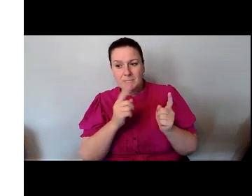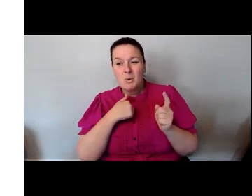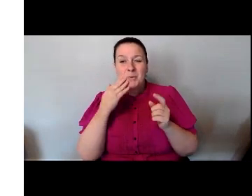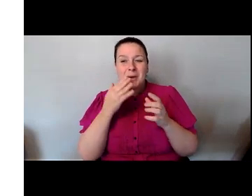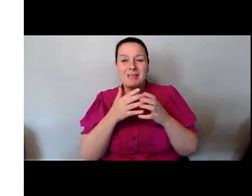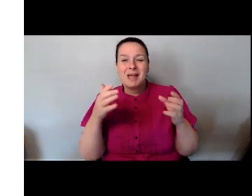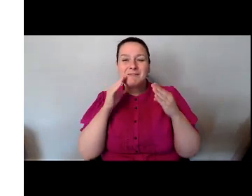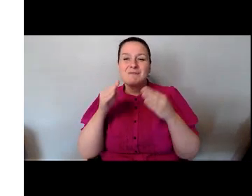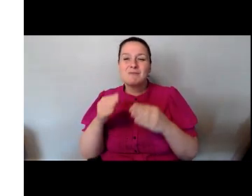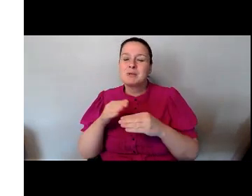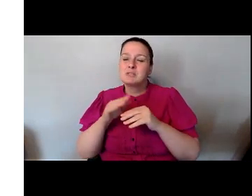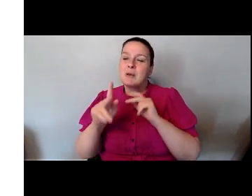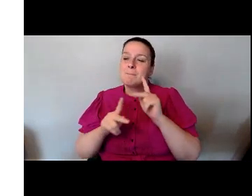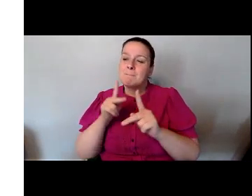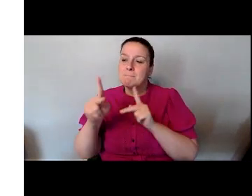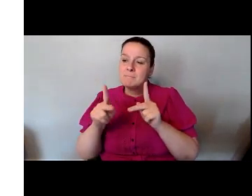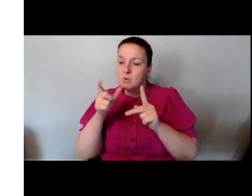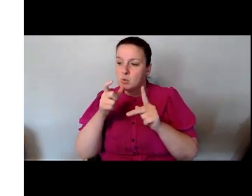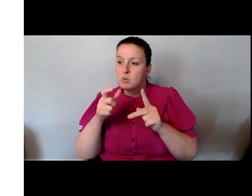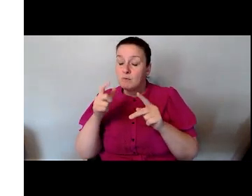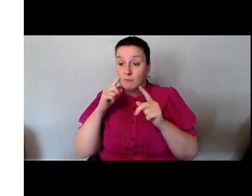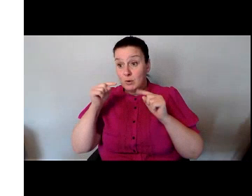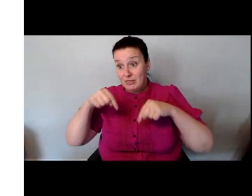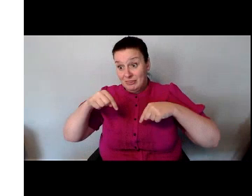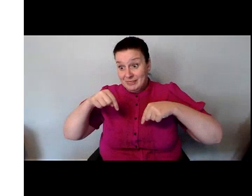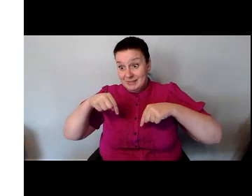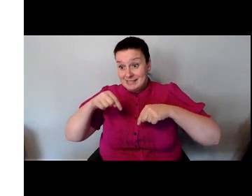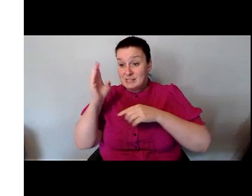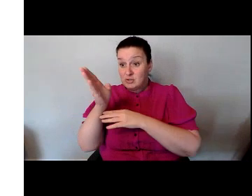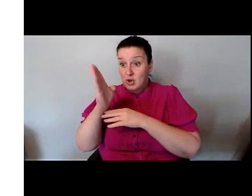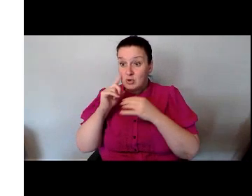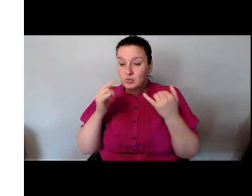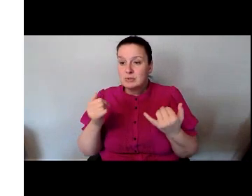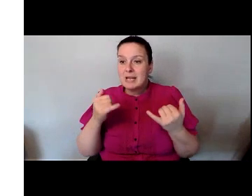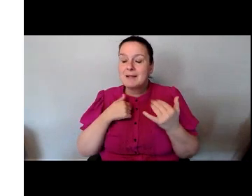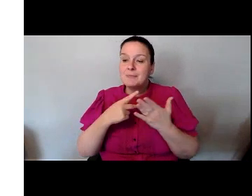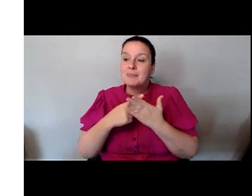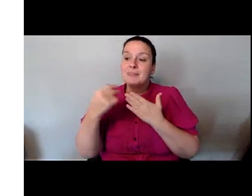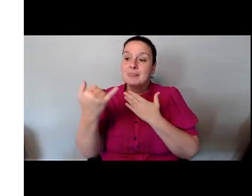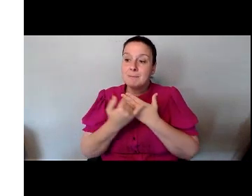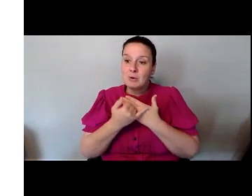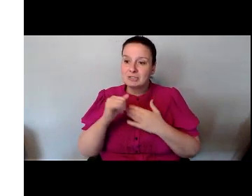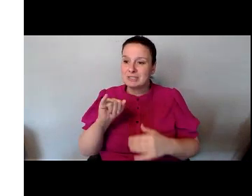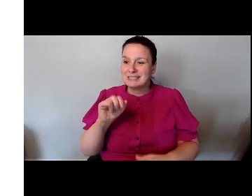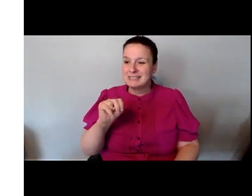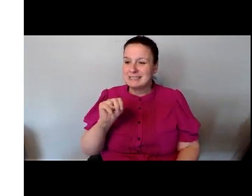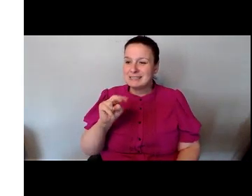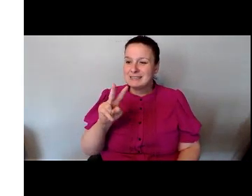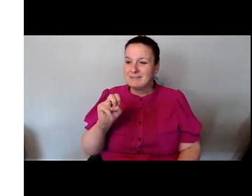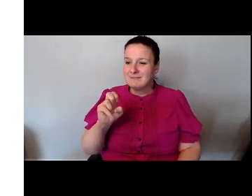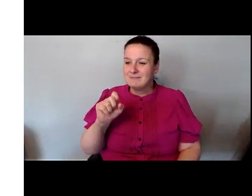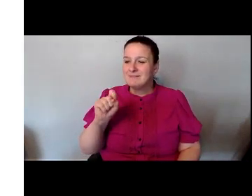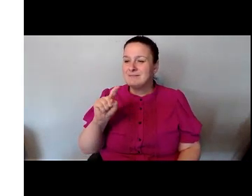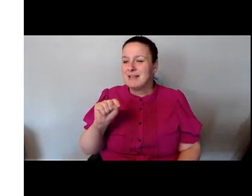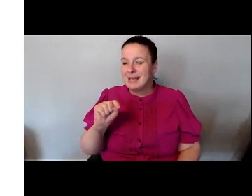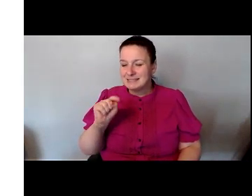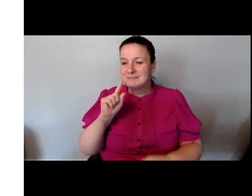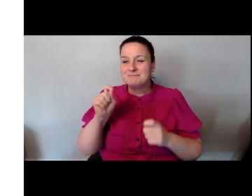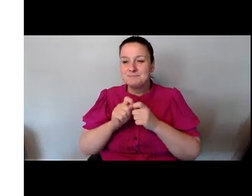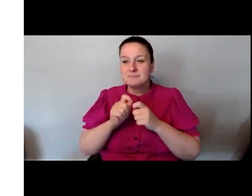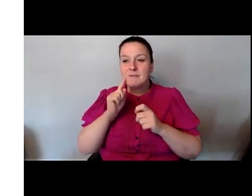on people that are, for these talks today, the Project Invest is specifically for